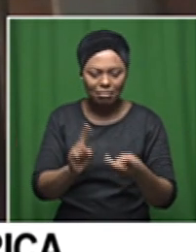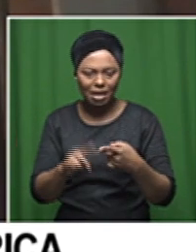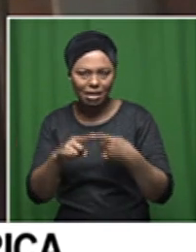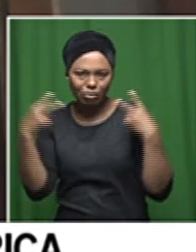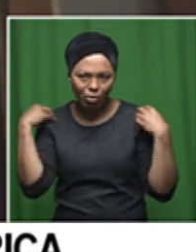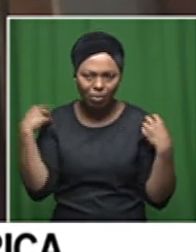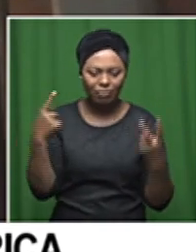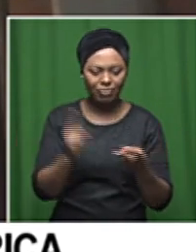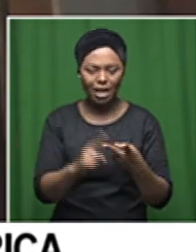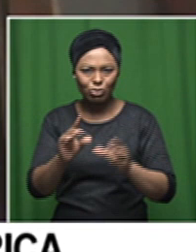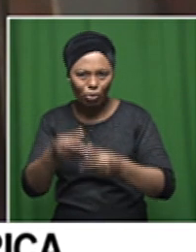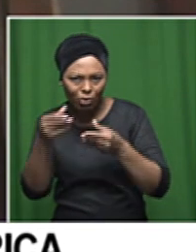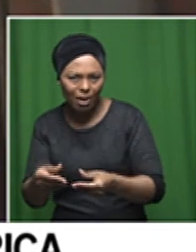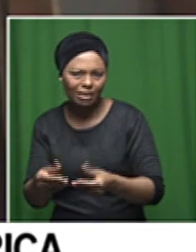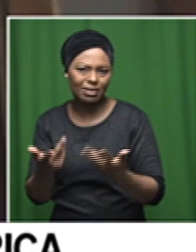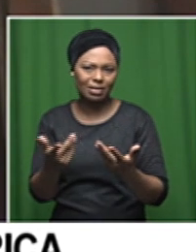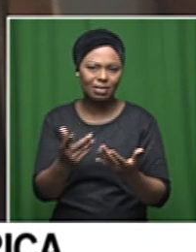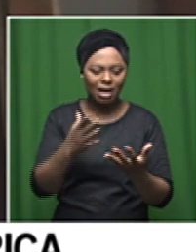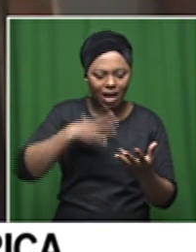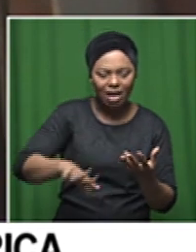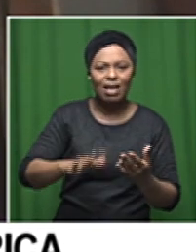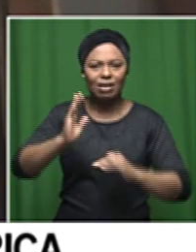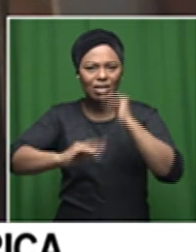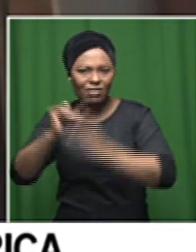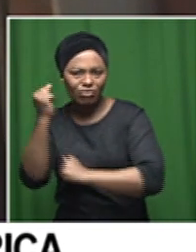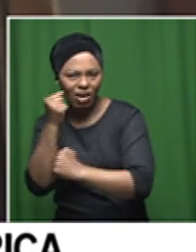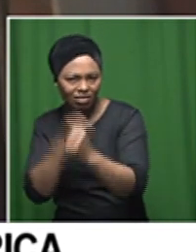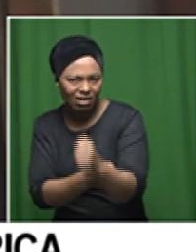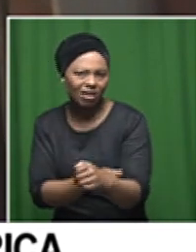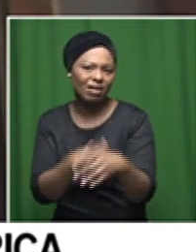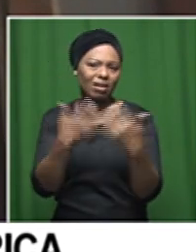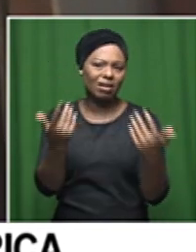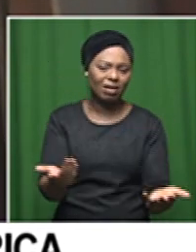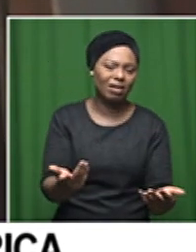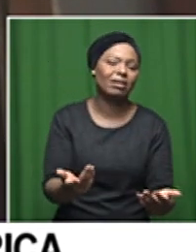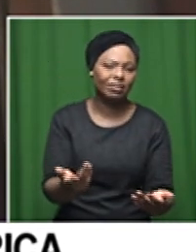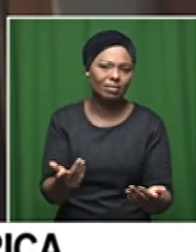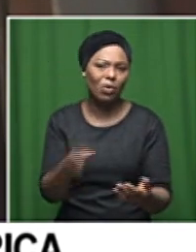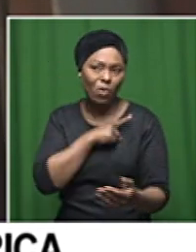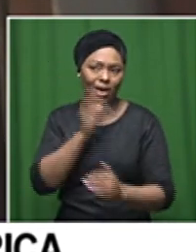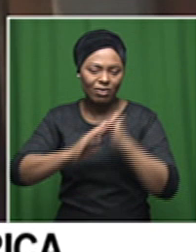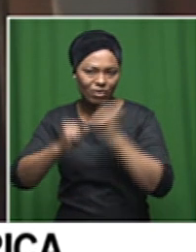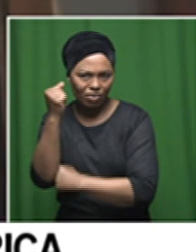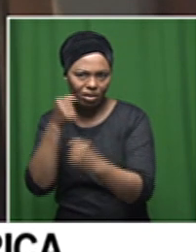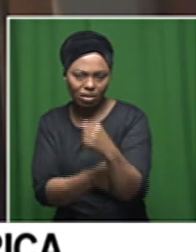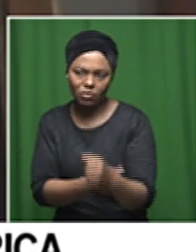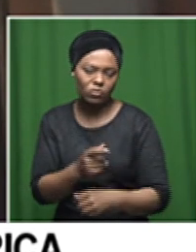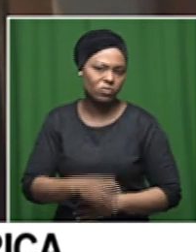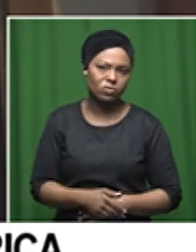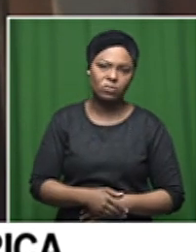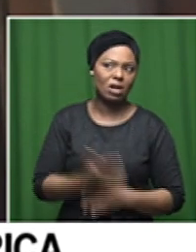documents. Another chapter talks to infrastructure, as it was stated earlier on, because infrastructure gets overstretched.